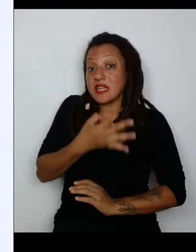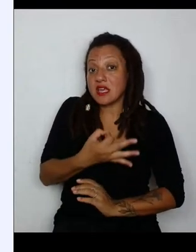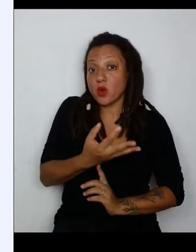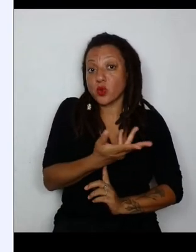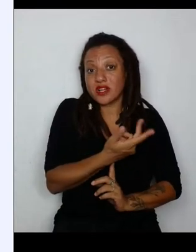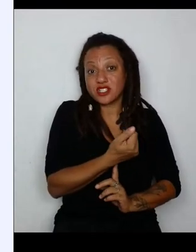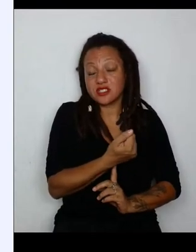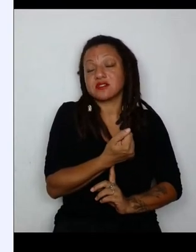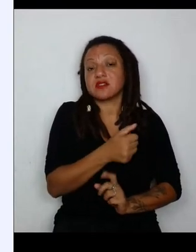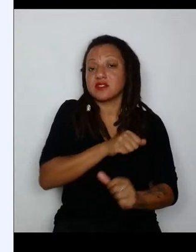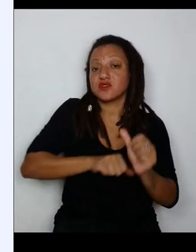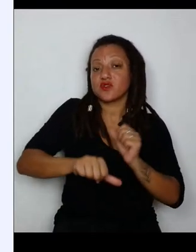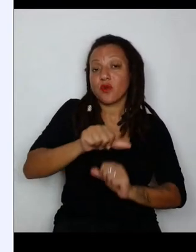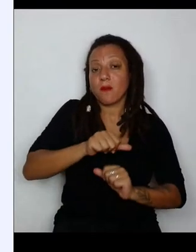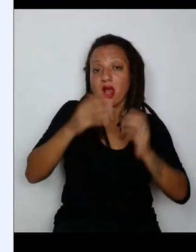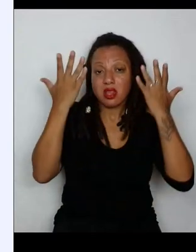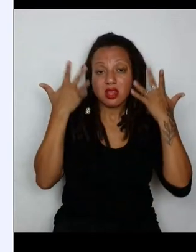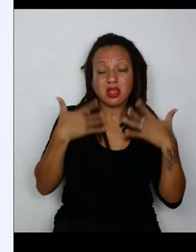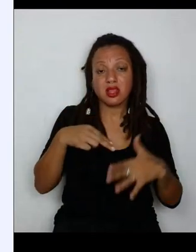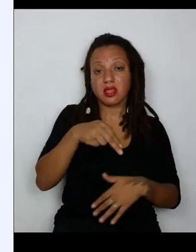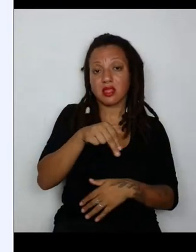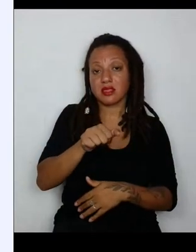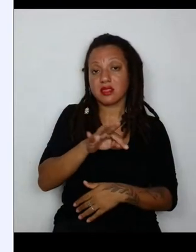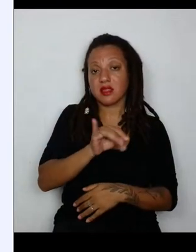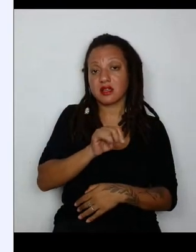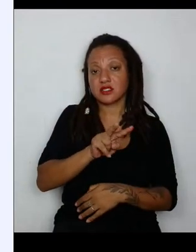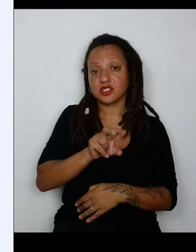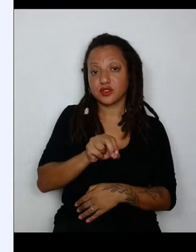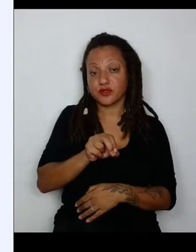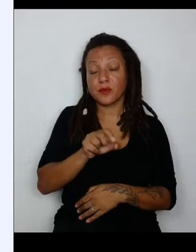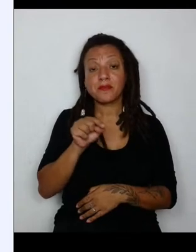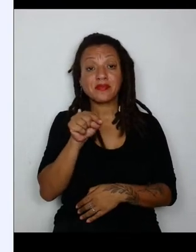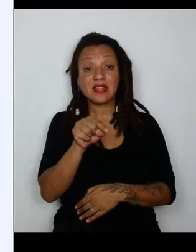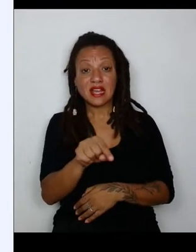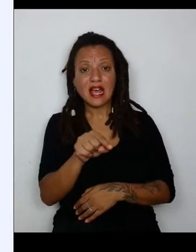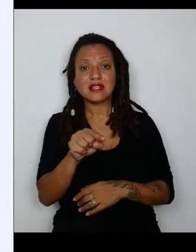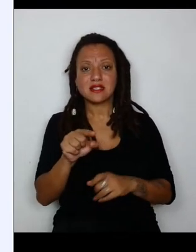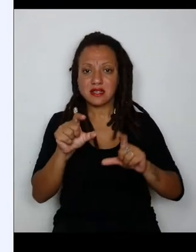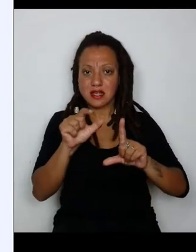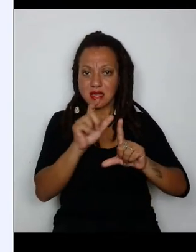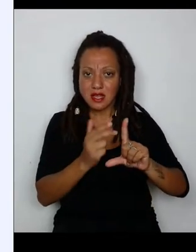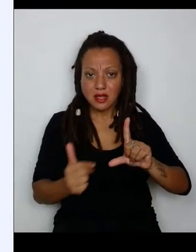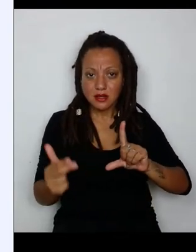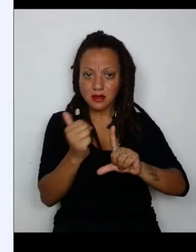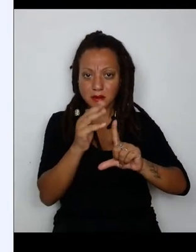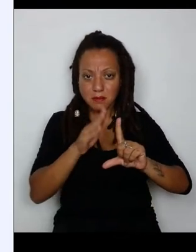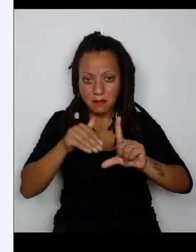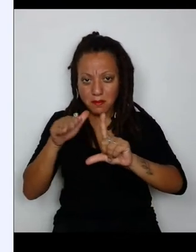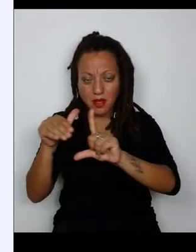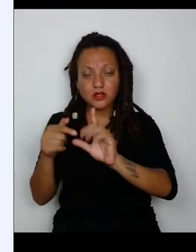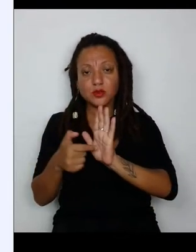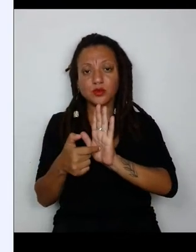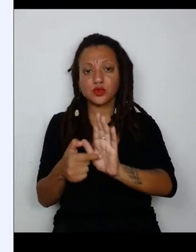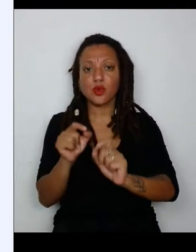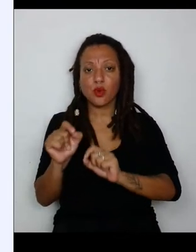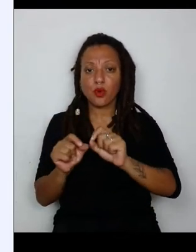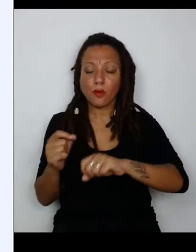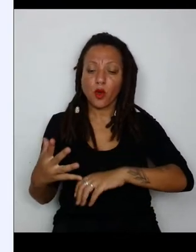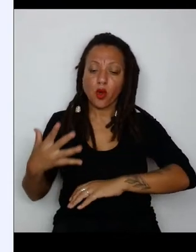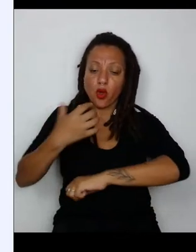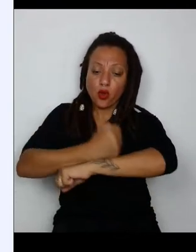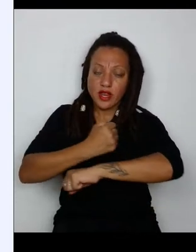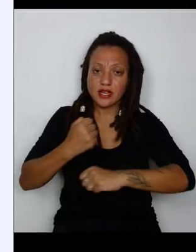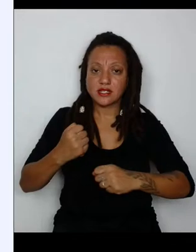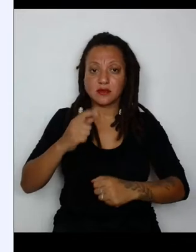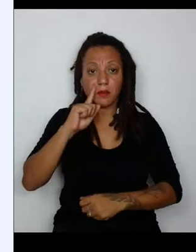brilliantly exposed the interwoven power structures of colonialism and patriarchy that created and sustained